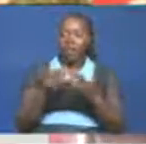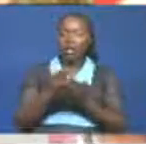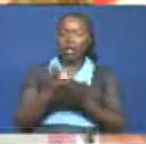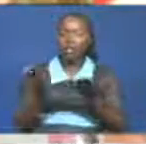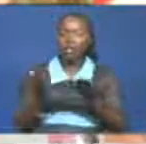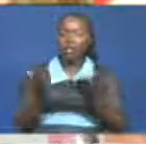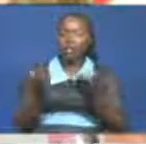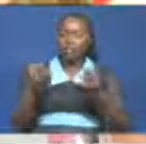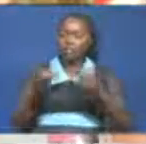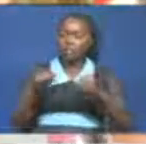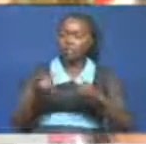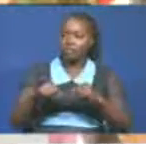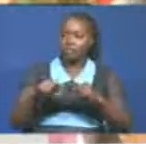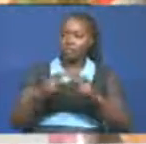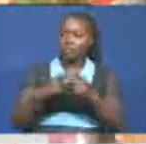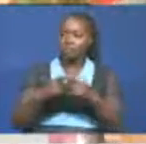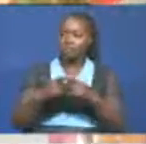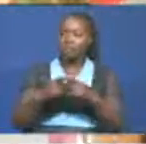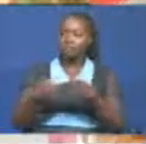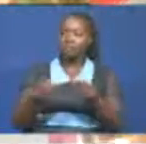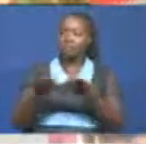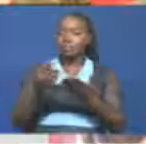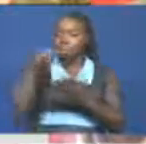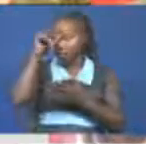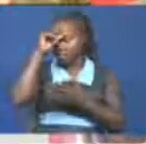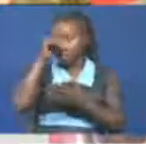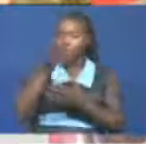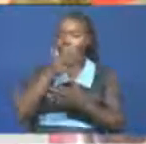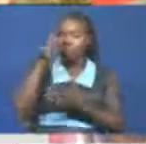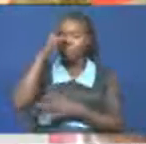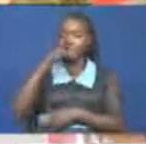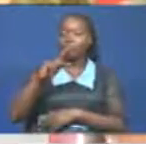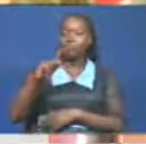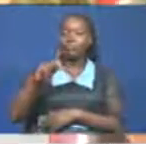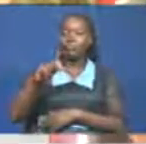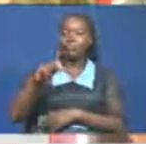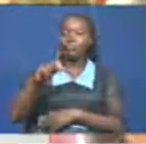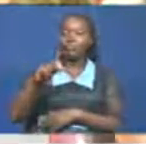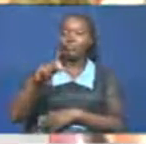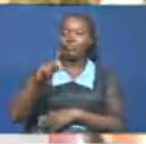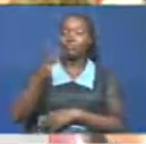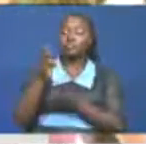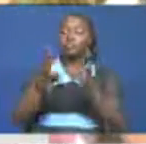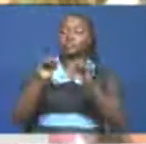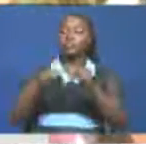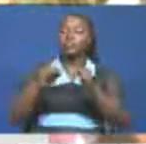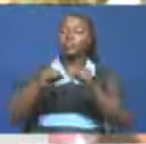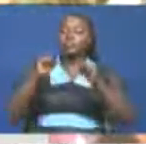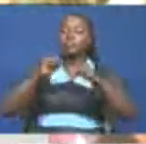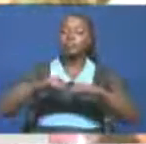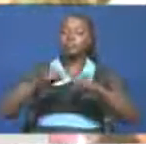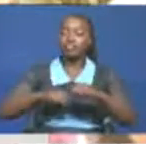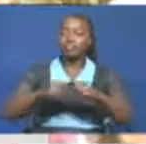having agreements, and then we give it up to our government to give us better policies, better, if possible, bilateral agreements. But